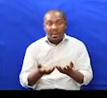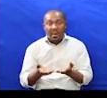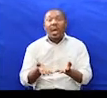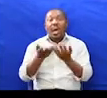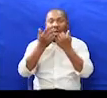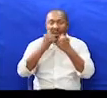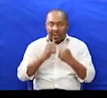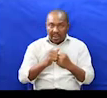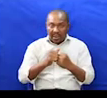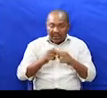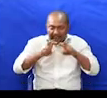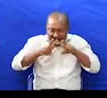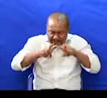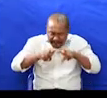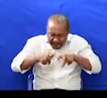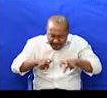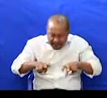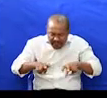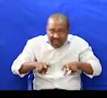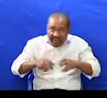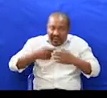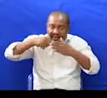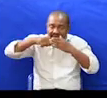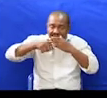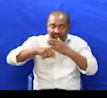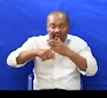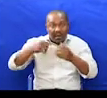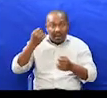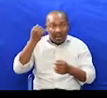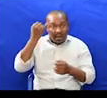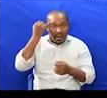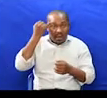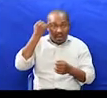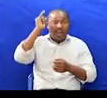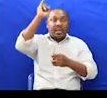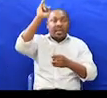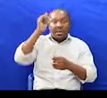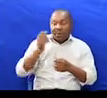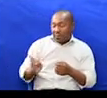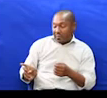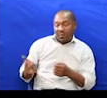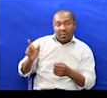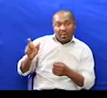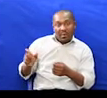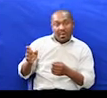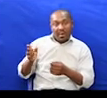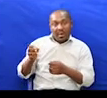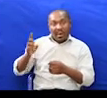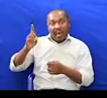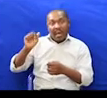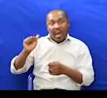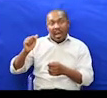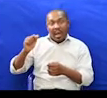further experiment on the idea of what? On the idea of Dalton. They saw